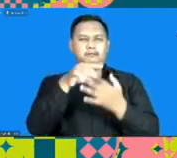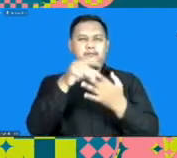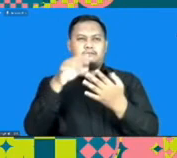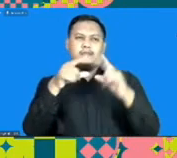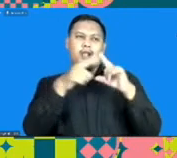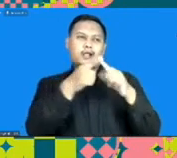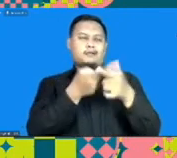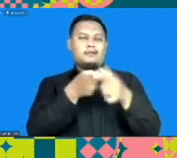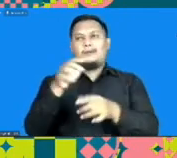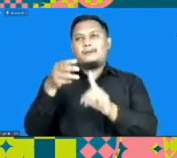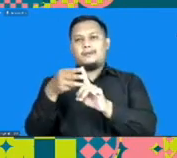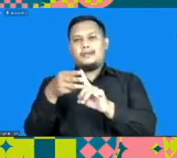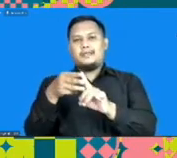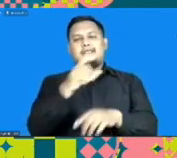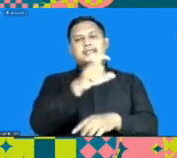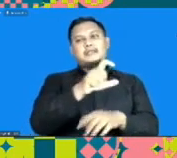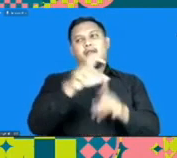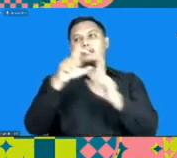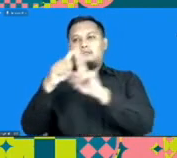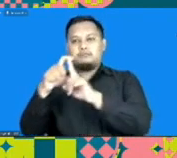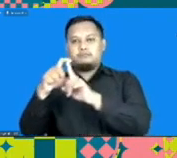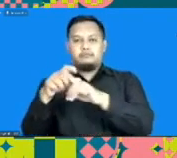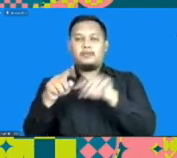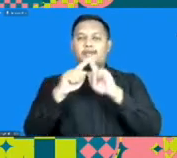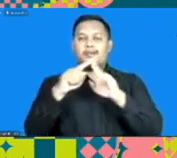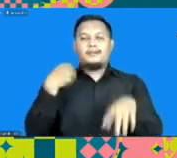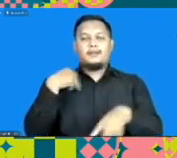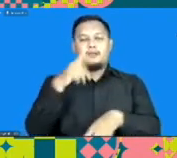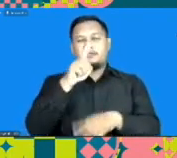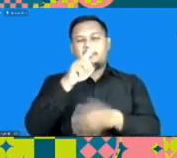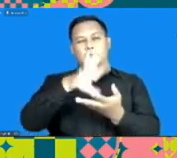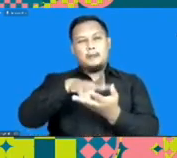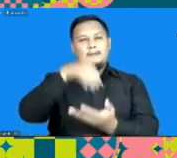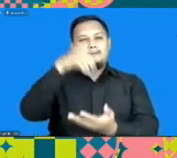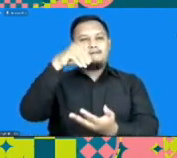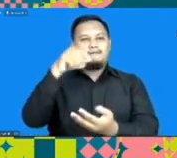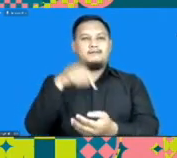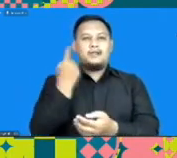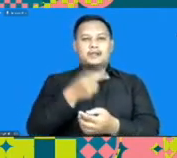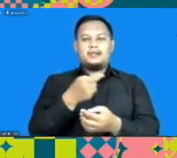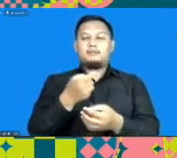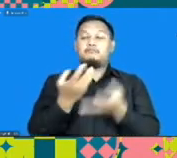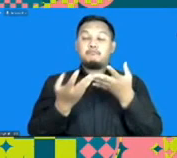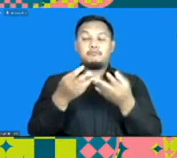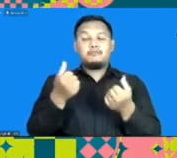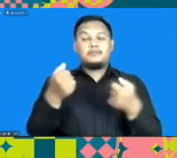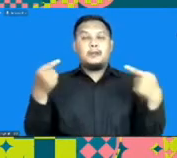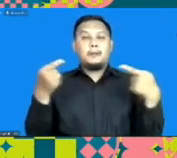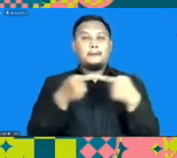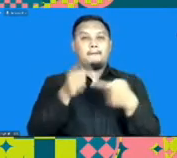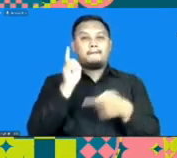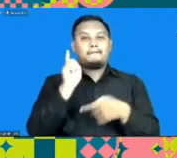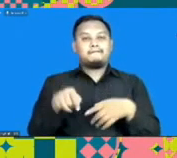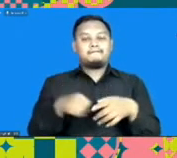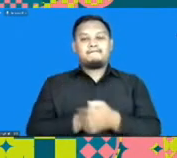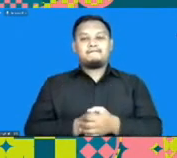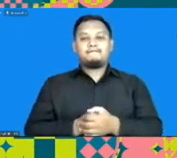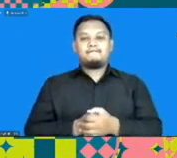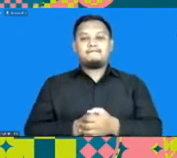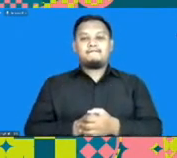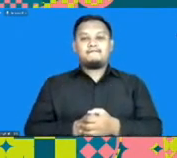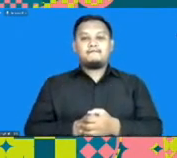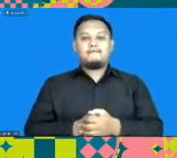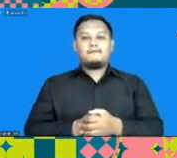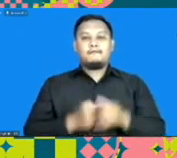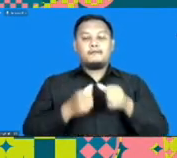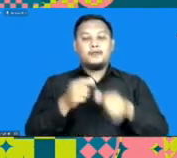always something at the center that we could... A compromise. So that's why we try to make this as a, you